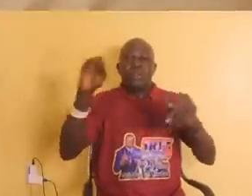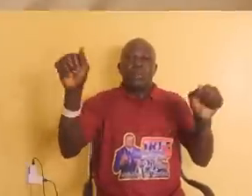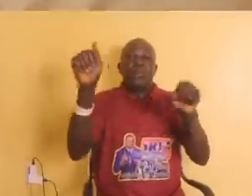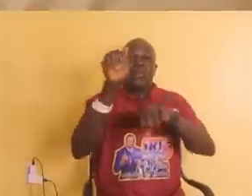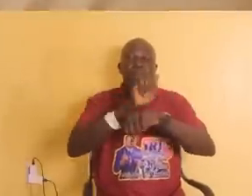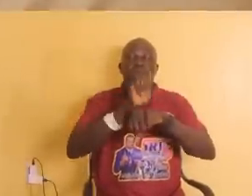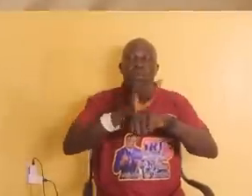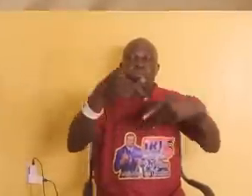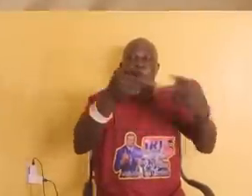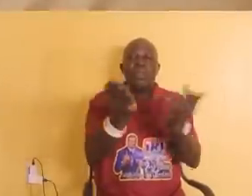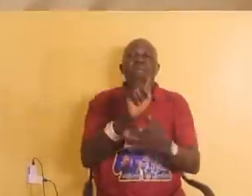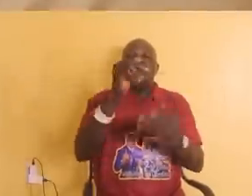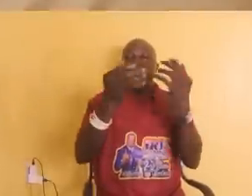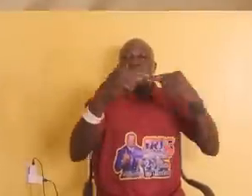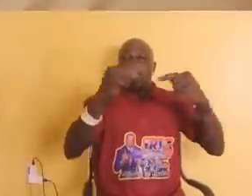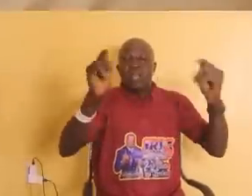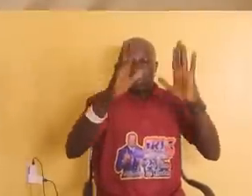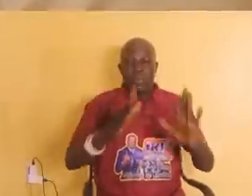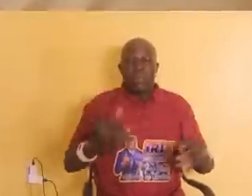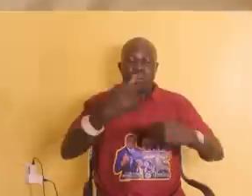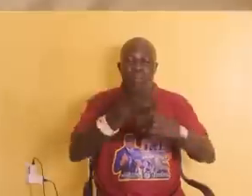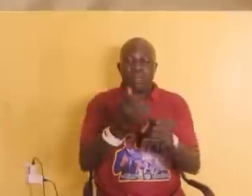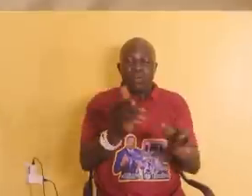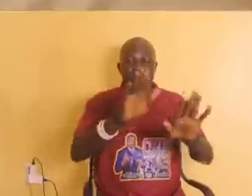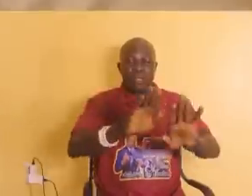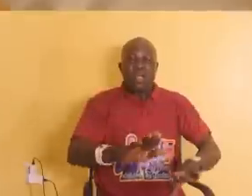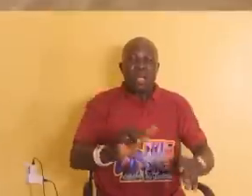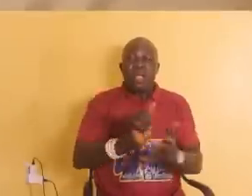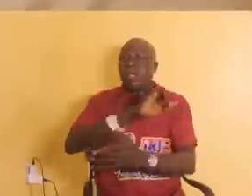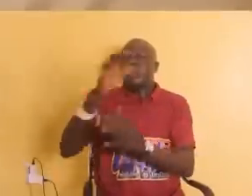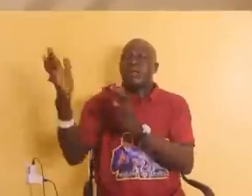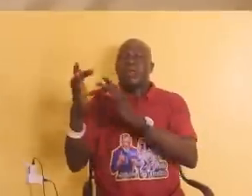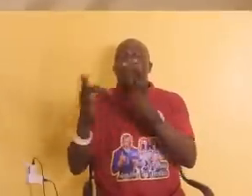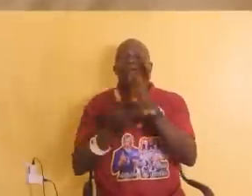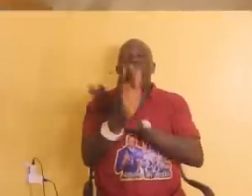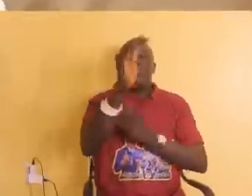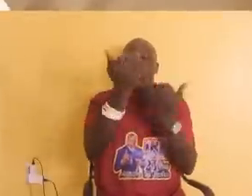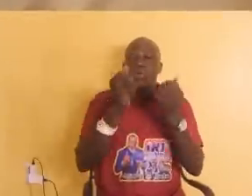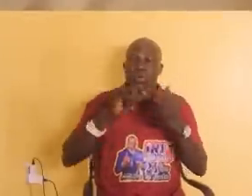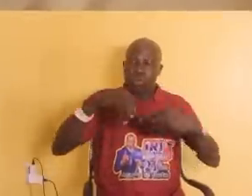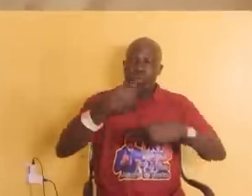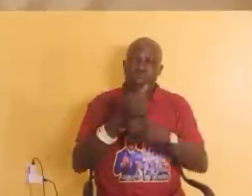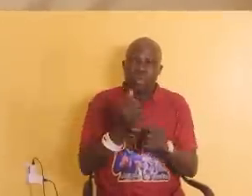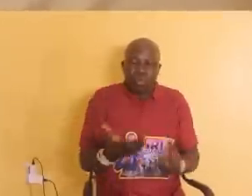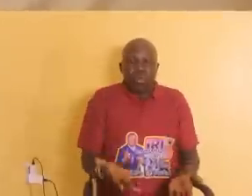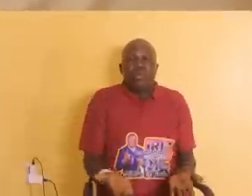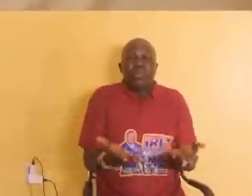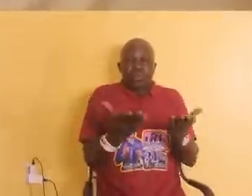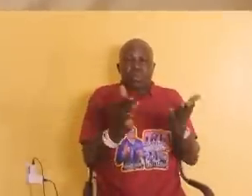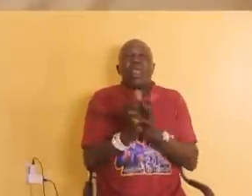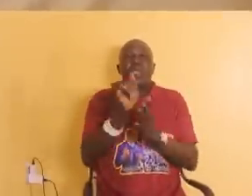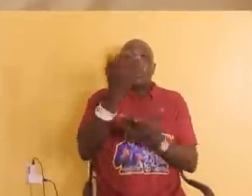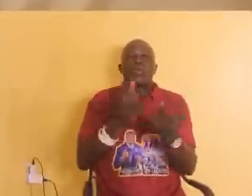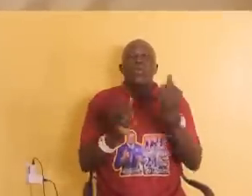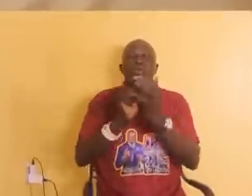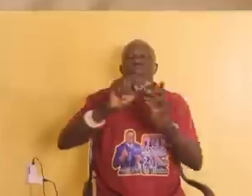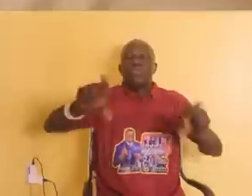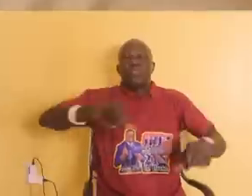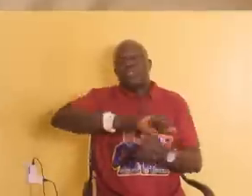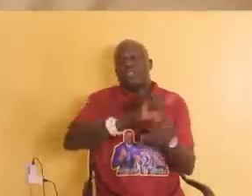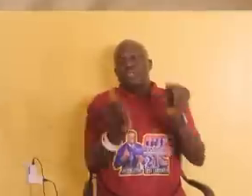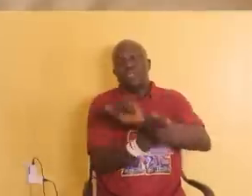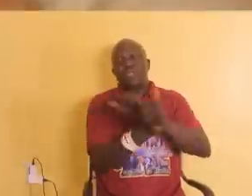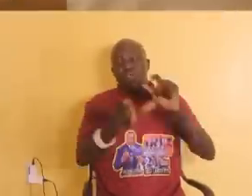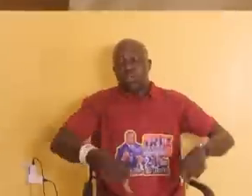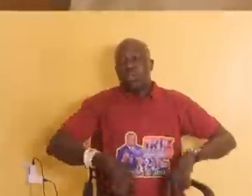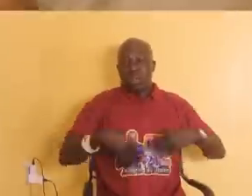the enemy have fallen. That's the wicked. Olua no fe gbe ode pada. The Lord said he wants to lift you up again. To accelerate. We want to